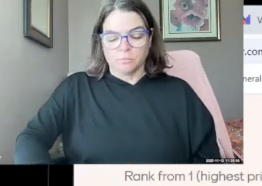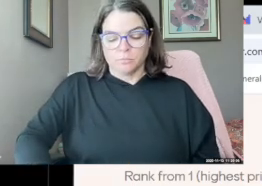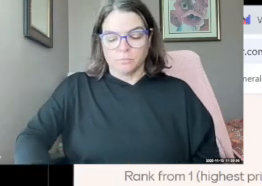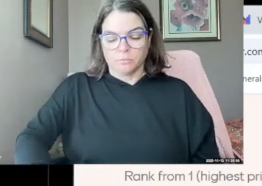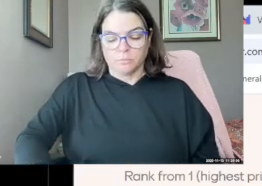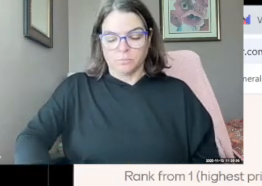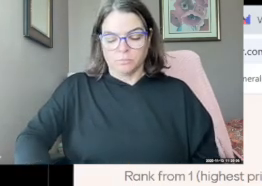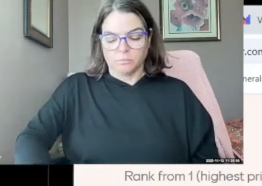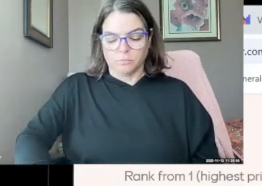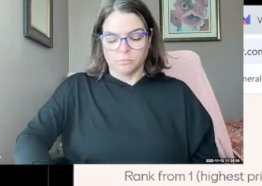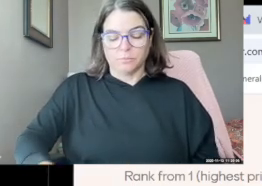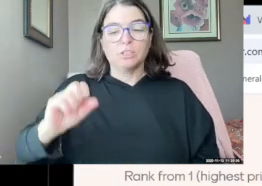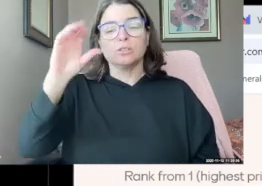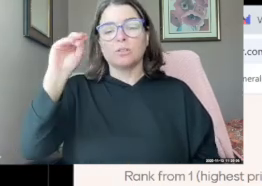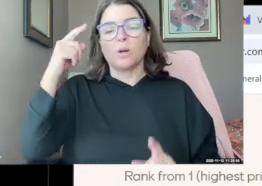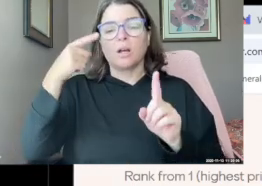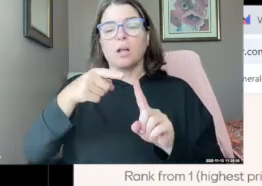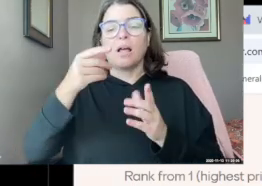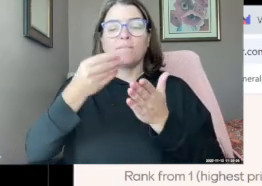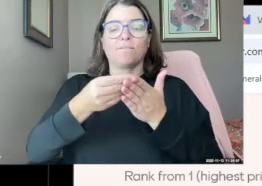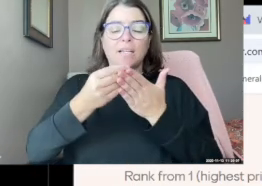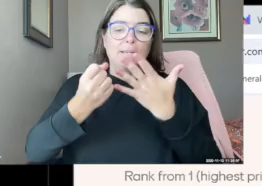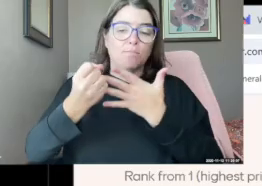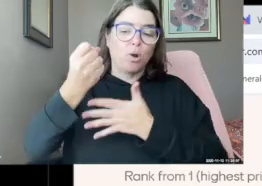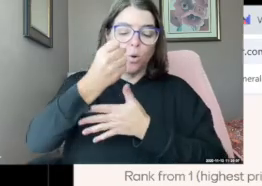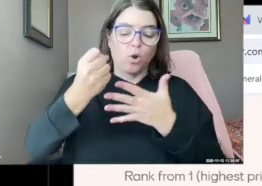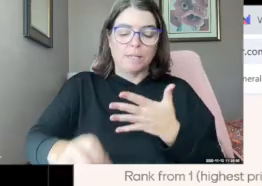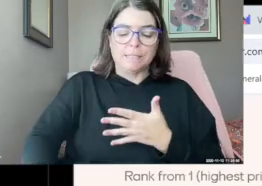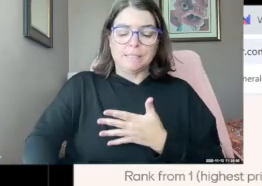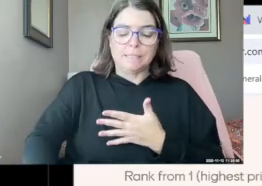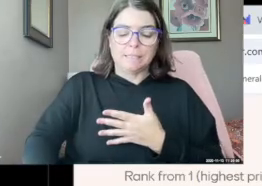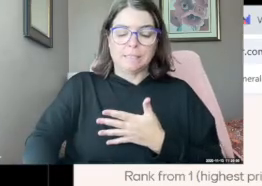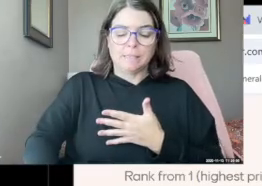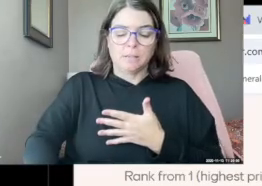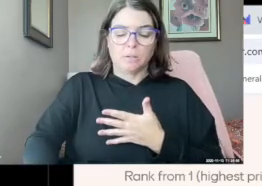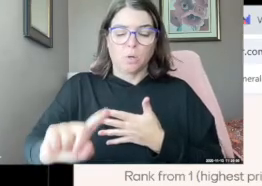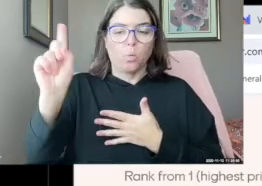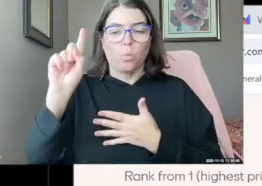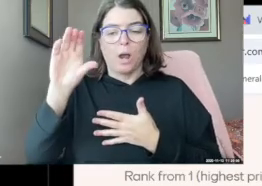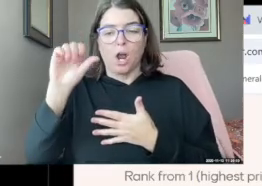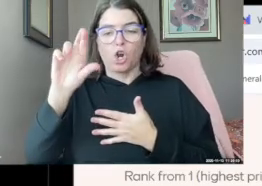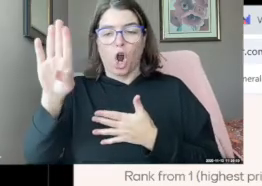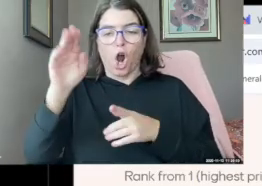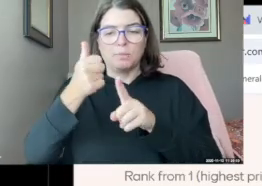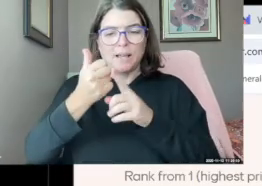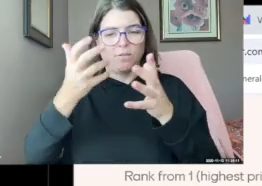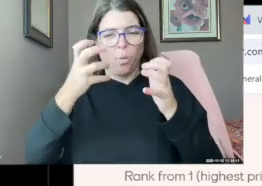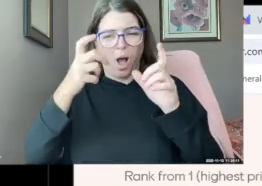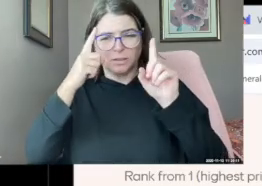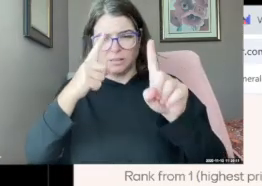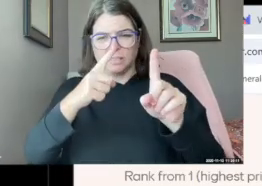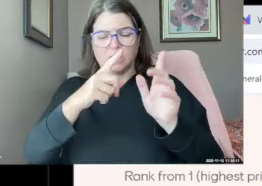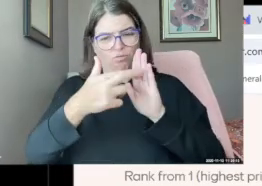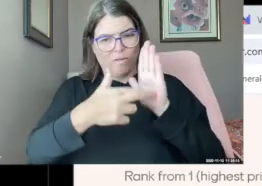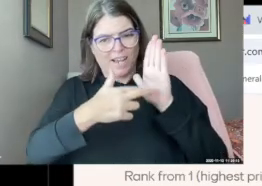being pulled back by the federal government. And so to the extent, funding priorities, and I